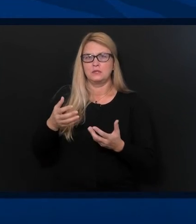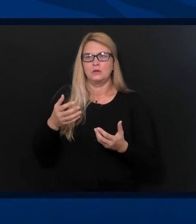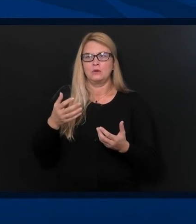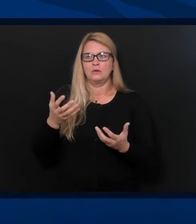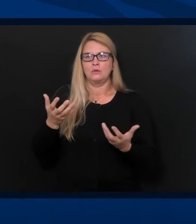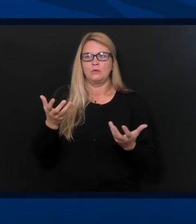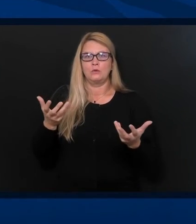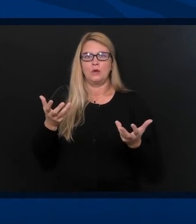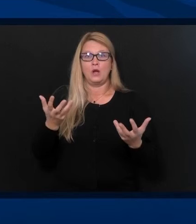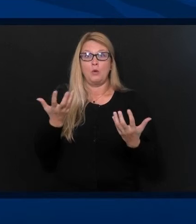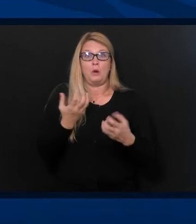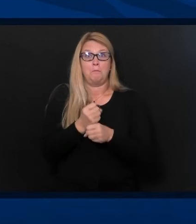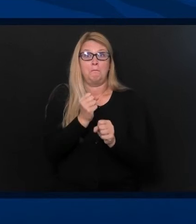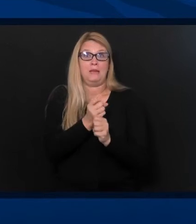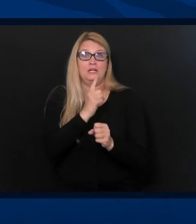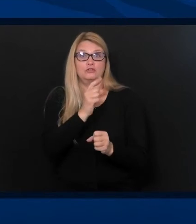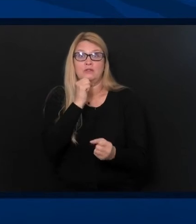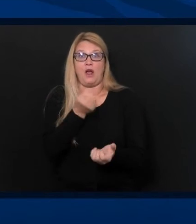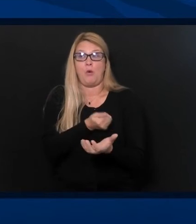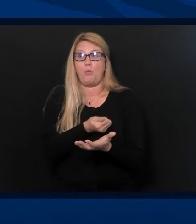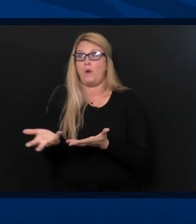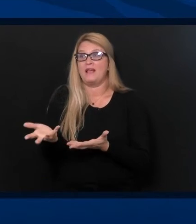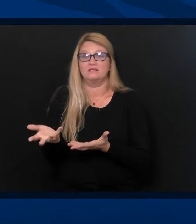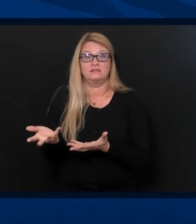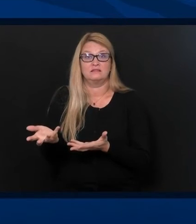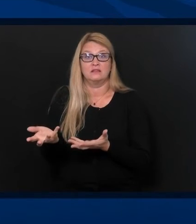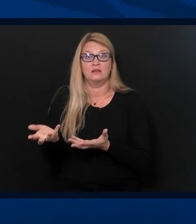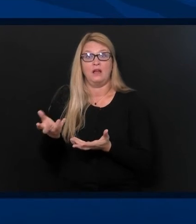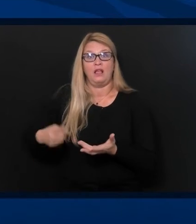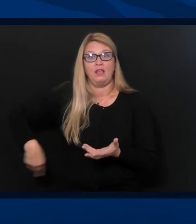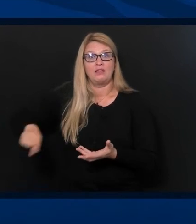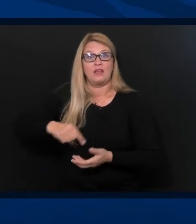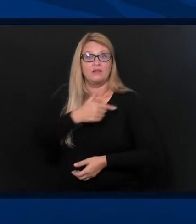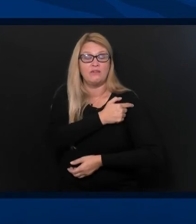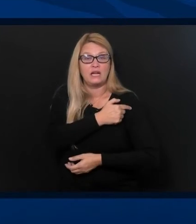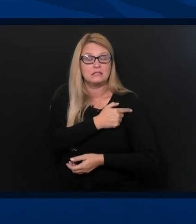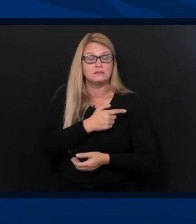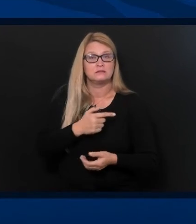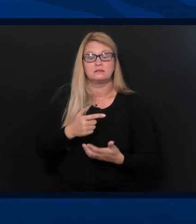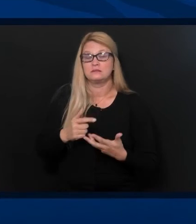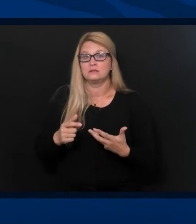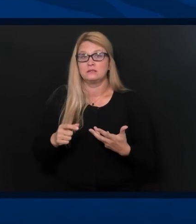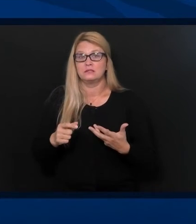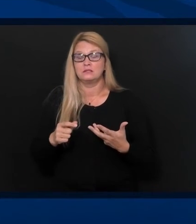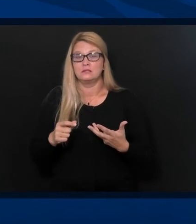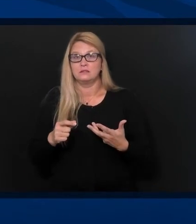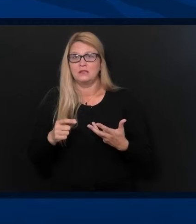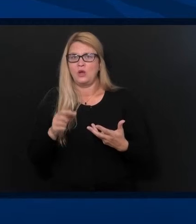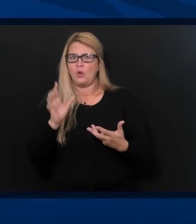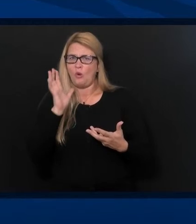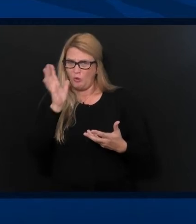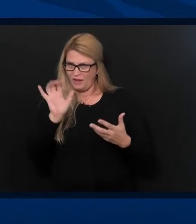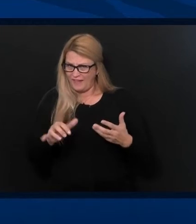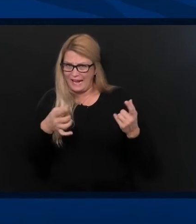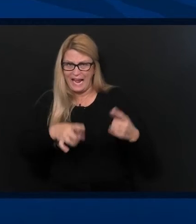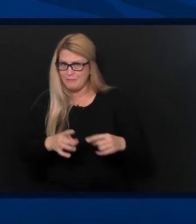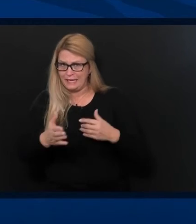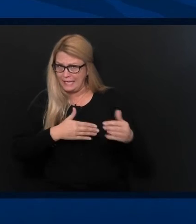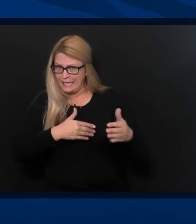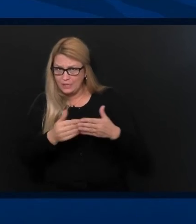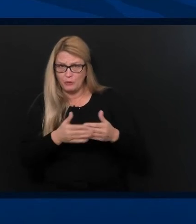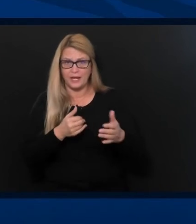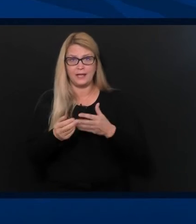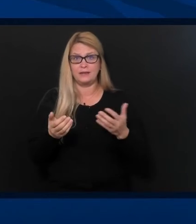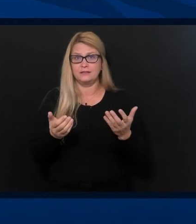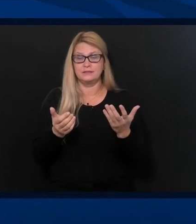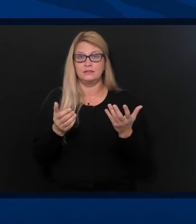we're not wasting any of this precious resource? Is a certain amount of waste inevitable, or are we going to try and